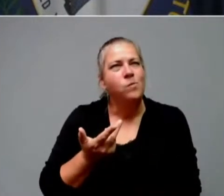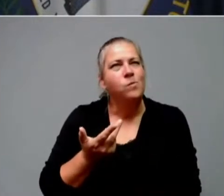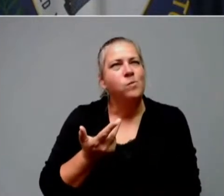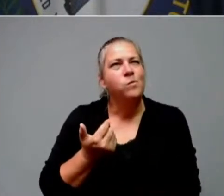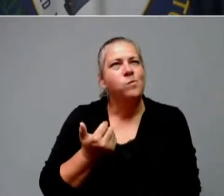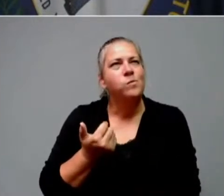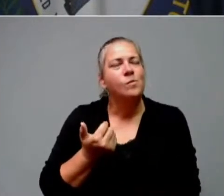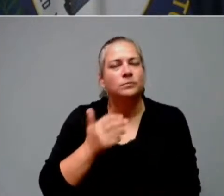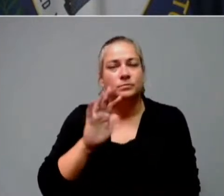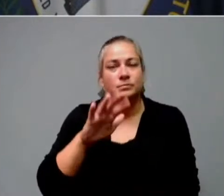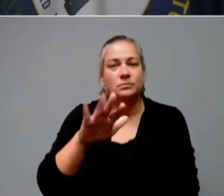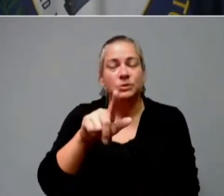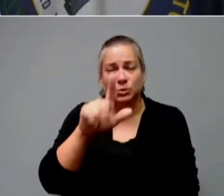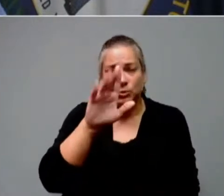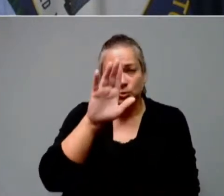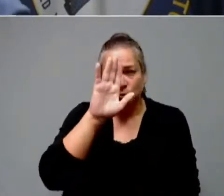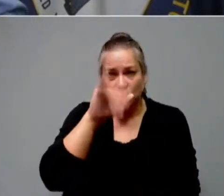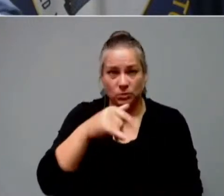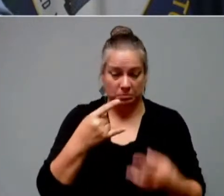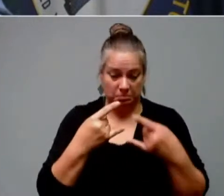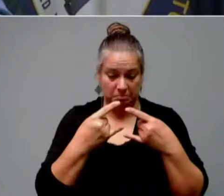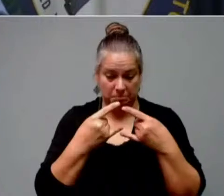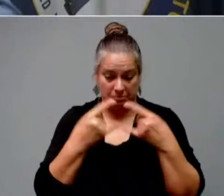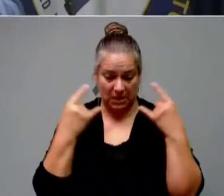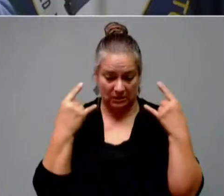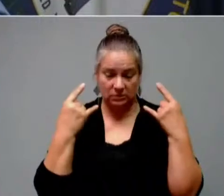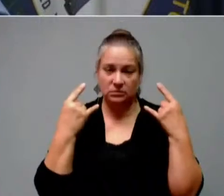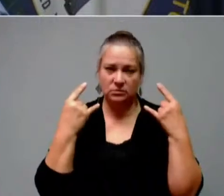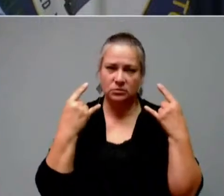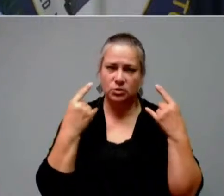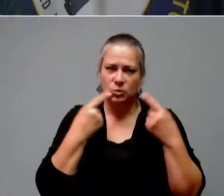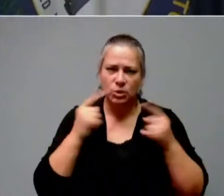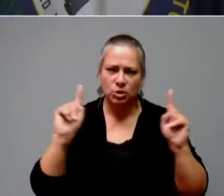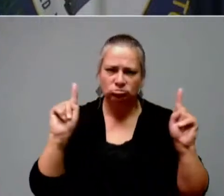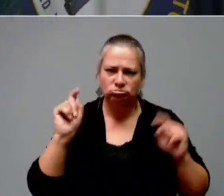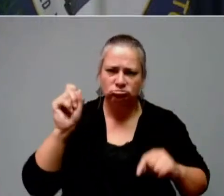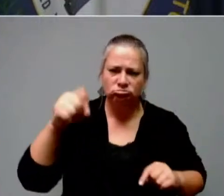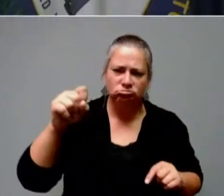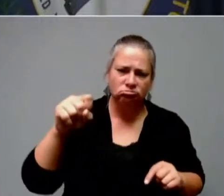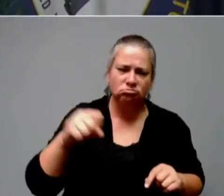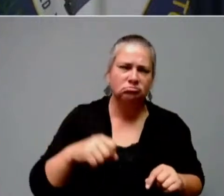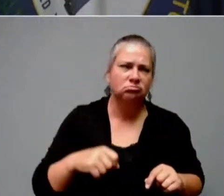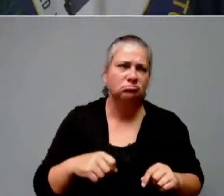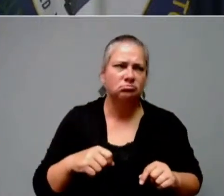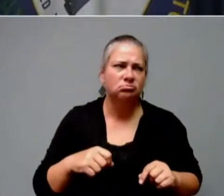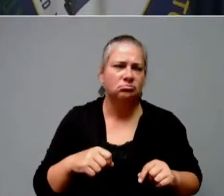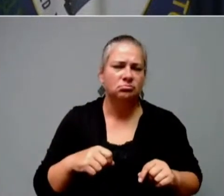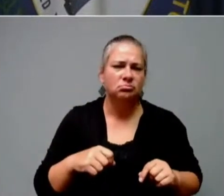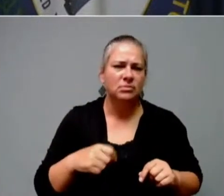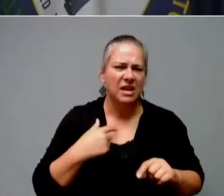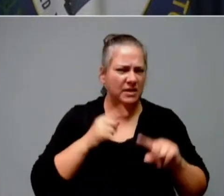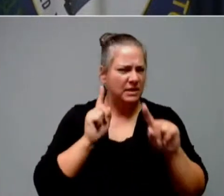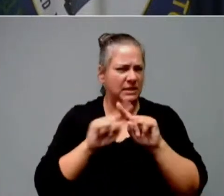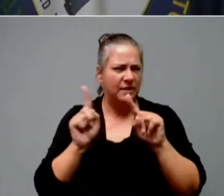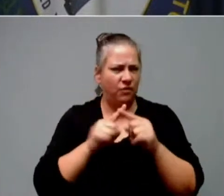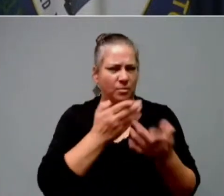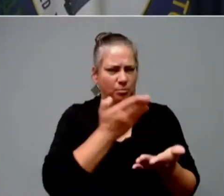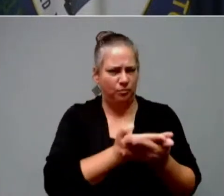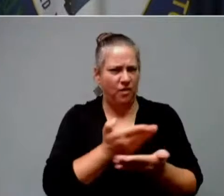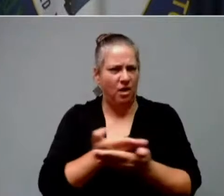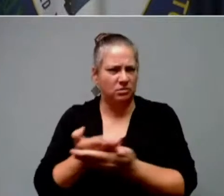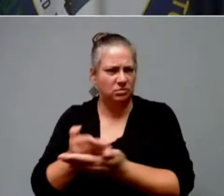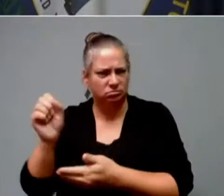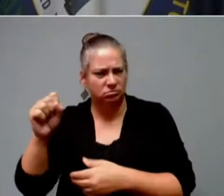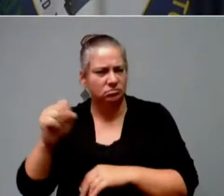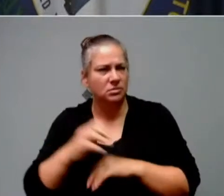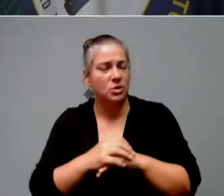masks work. There's countless different types of evidence that they work. Last year in the school